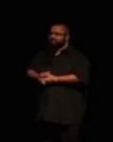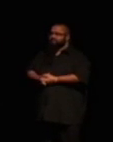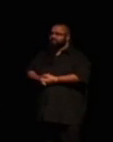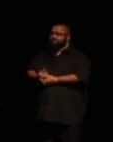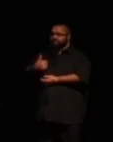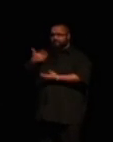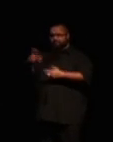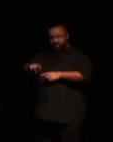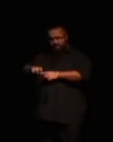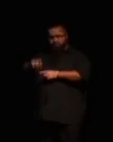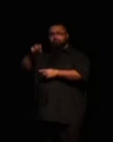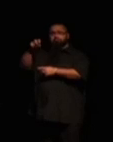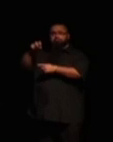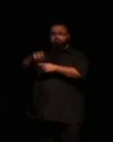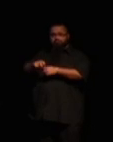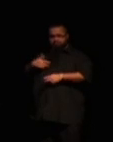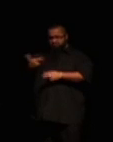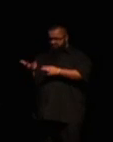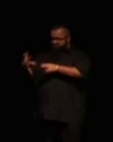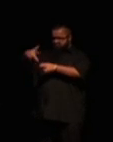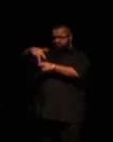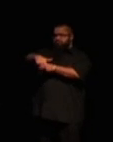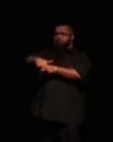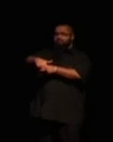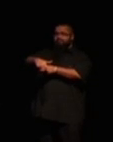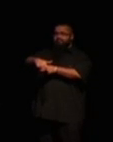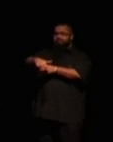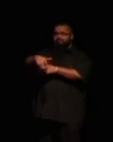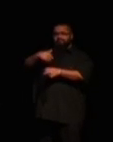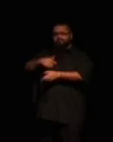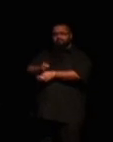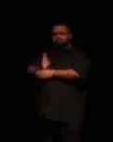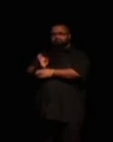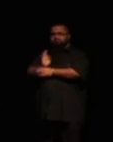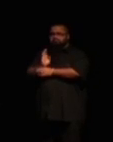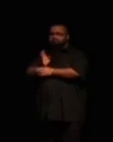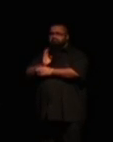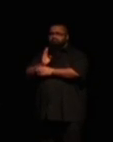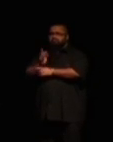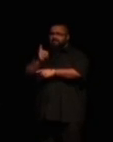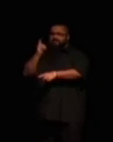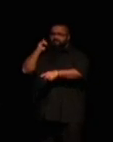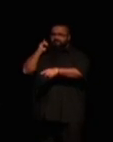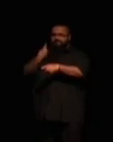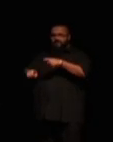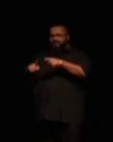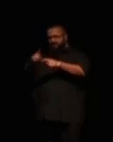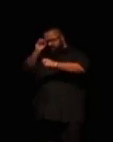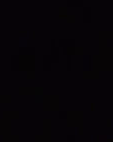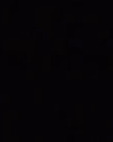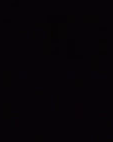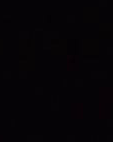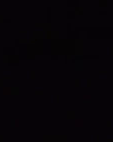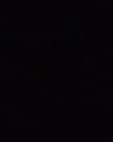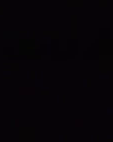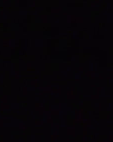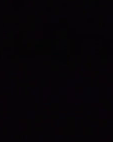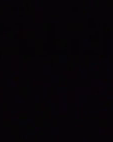I have jumped on my horse and I am riding fast towards an amazing